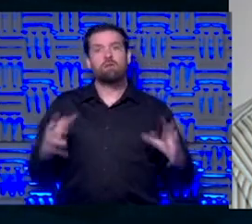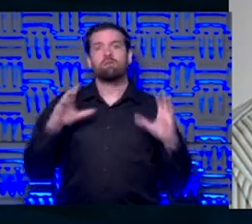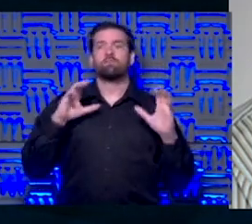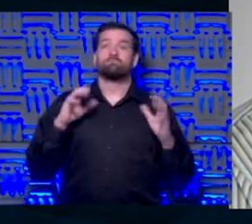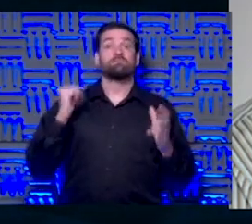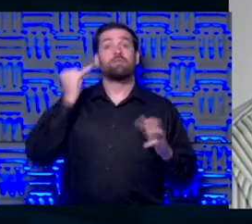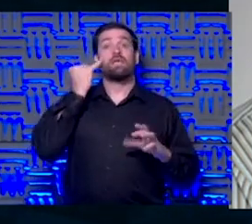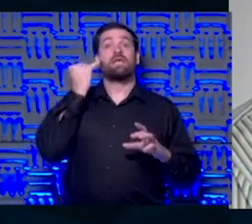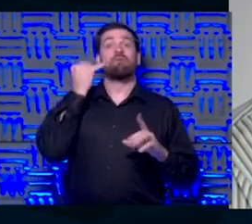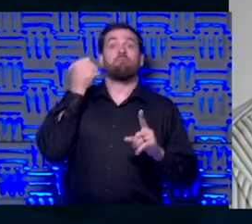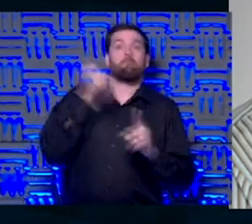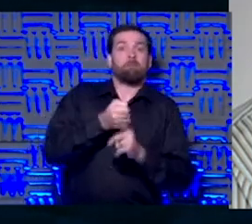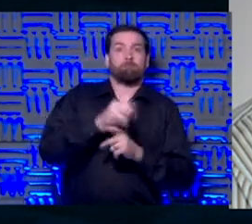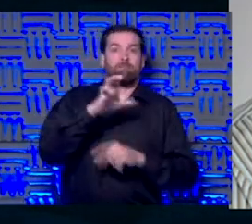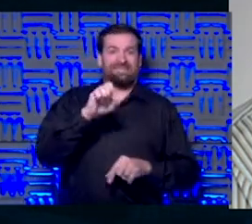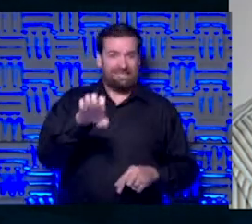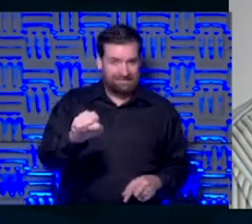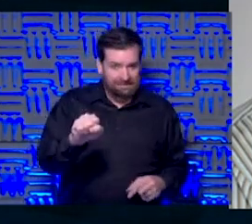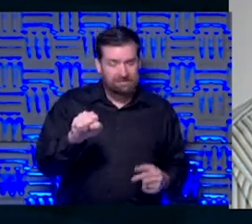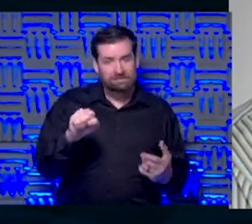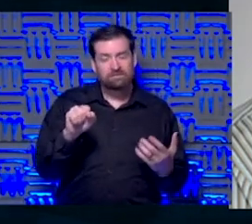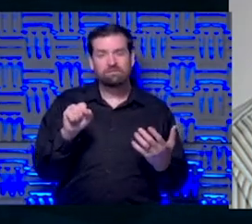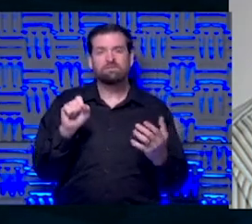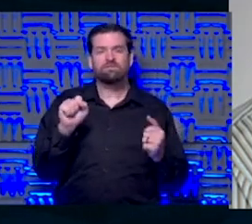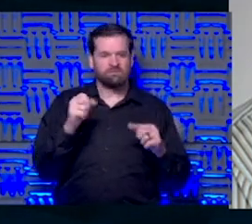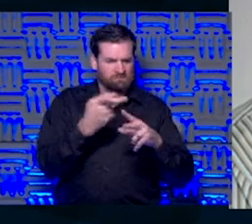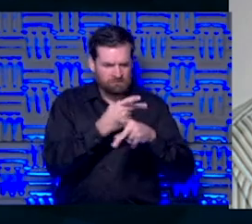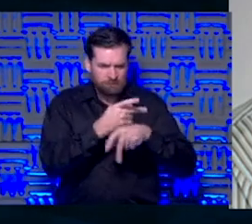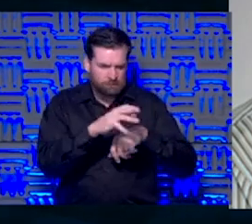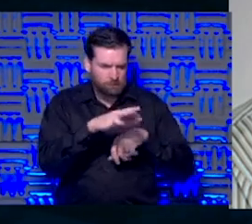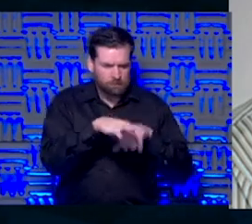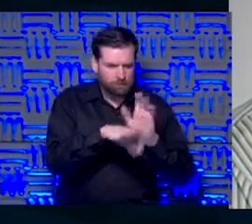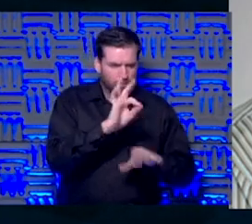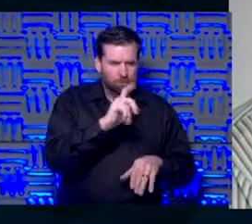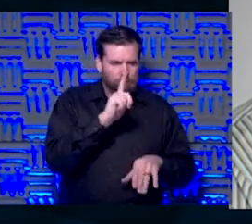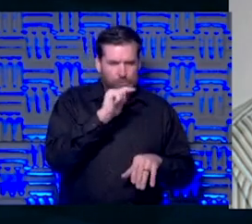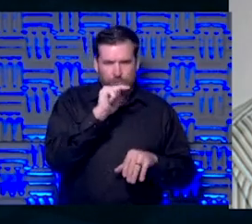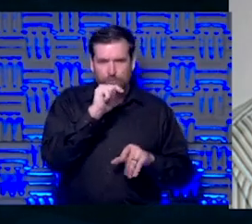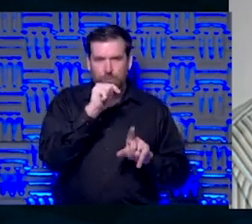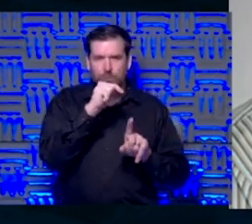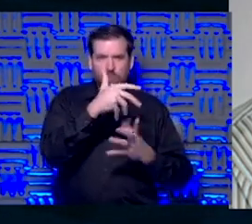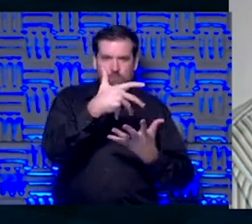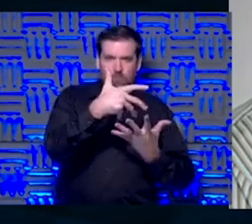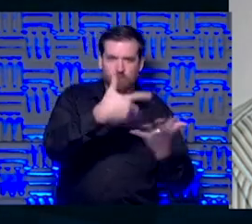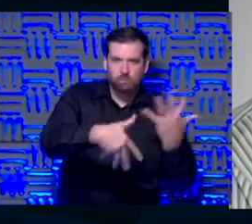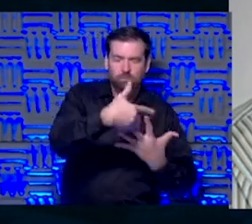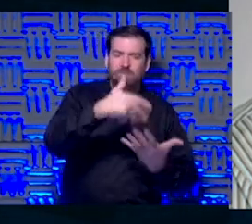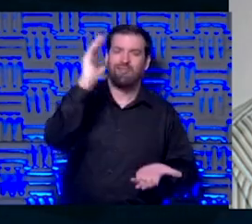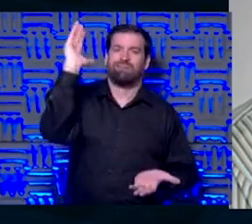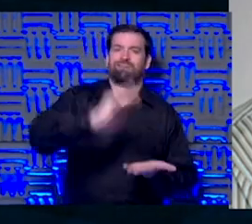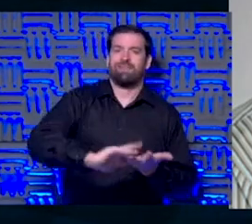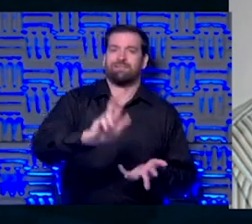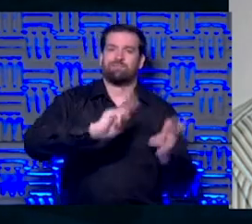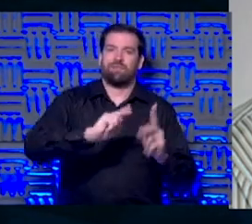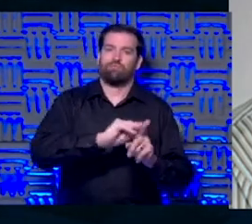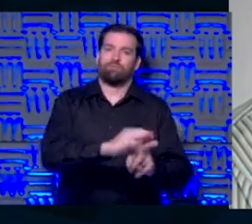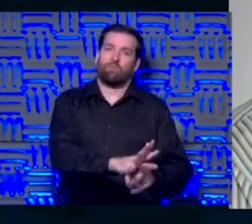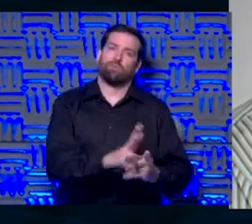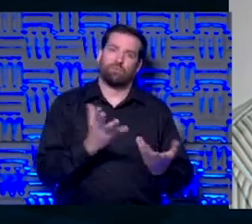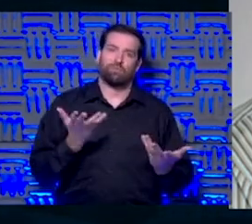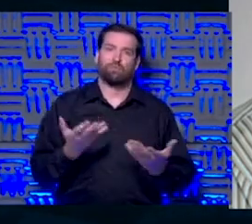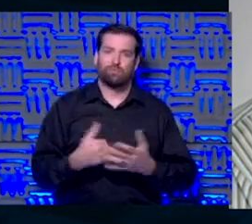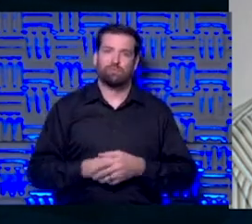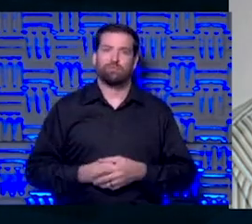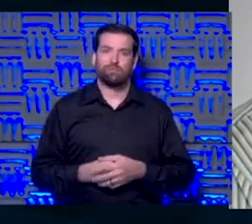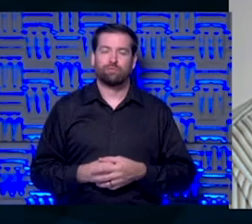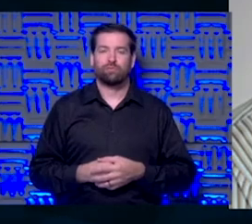we do get a case that pops up, you can figure out who was around that case, and it's a lot less people that were around that case. So